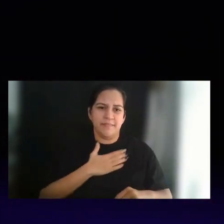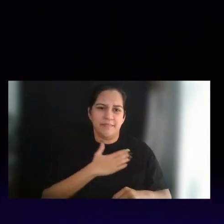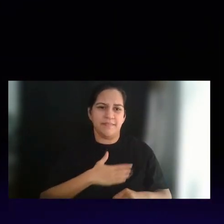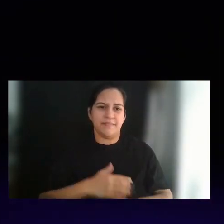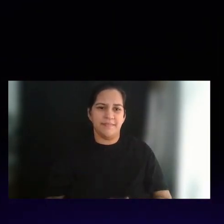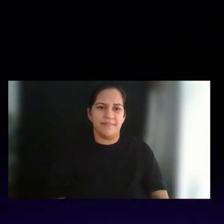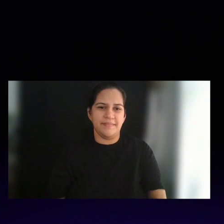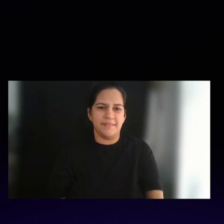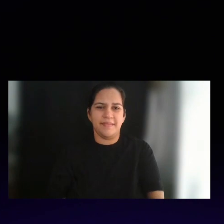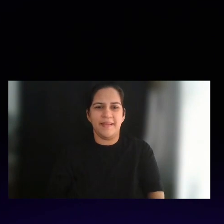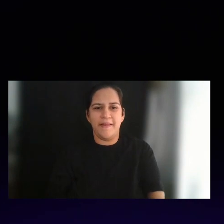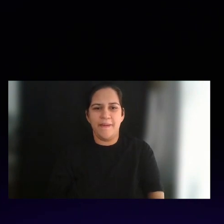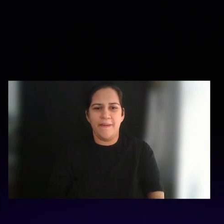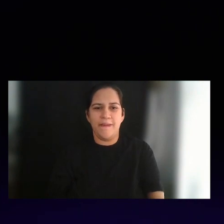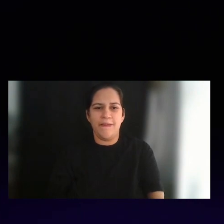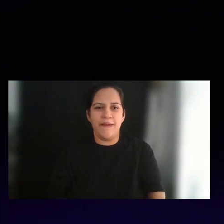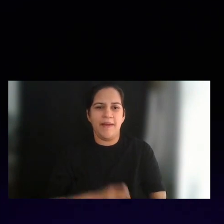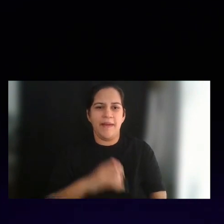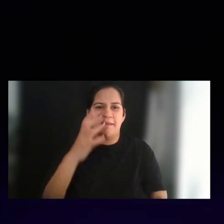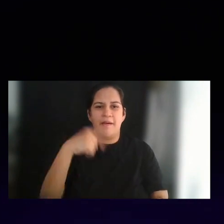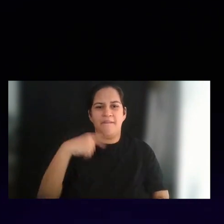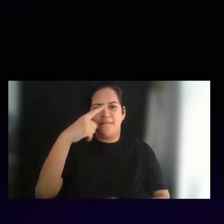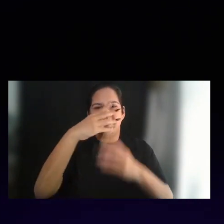my face, please?